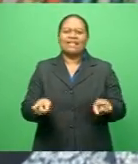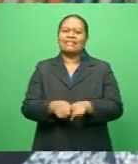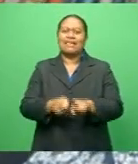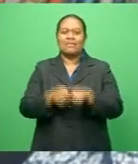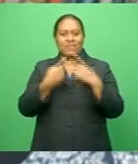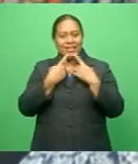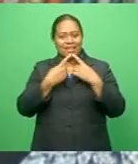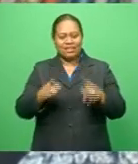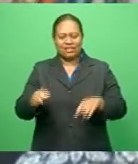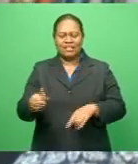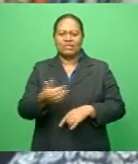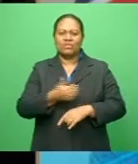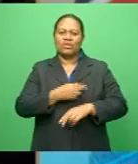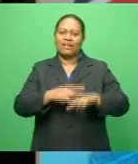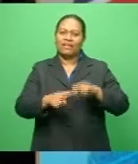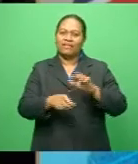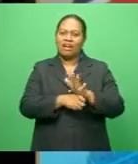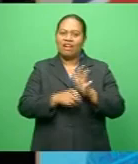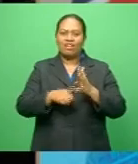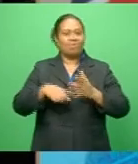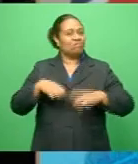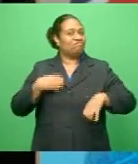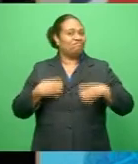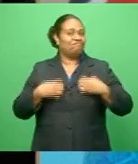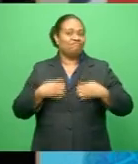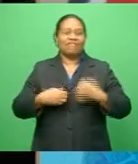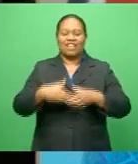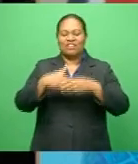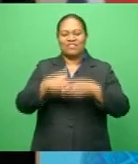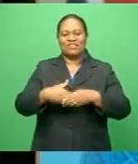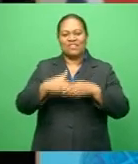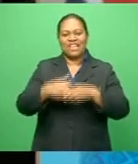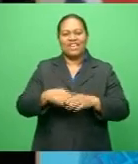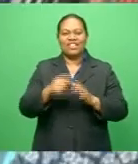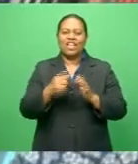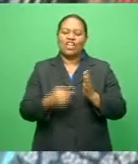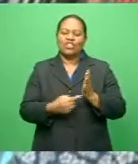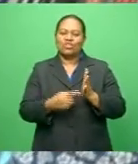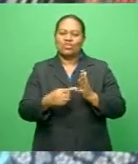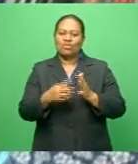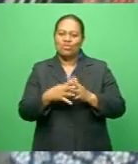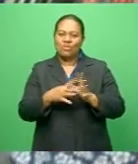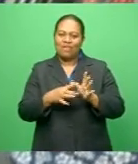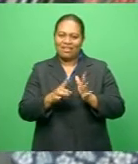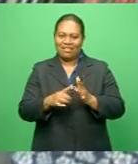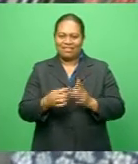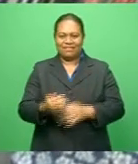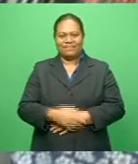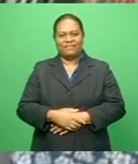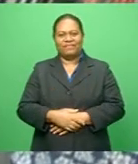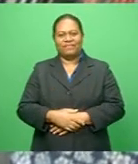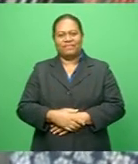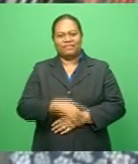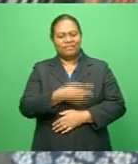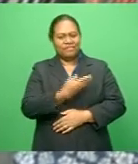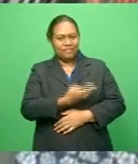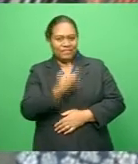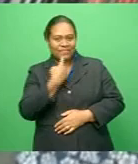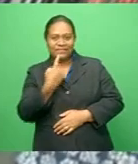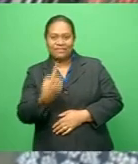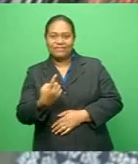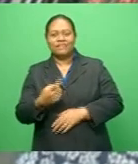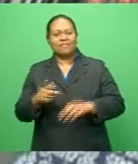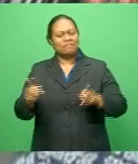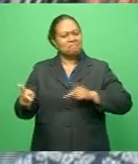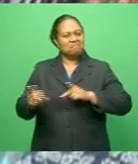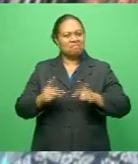morning, the FRU was over the moon and congratulated Tuai. He continues to perform at